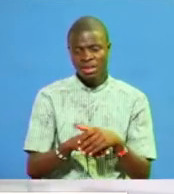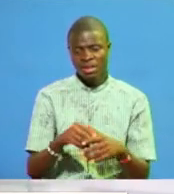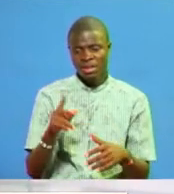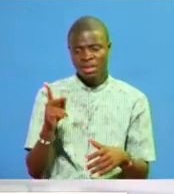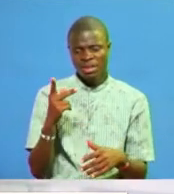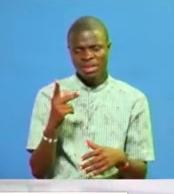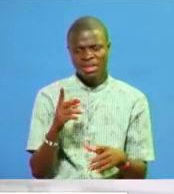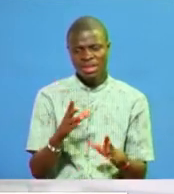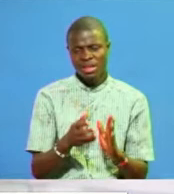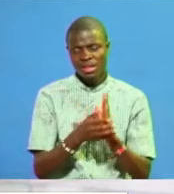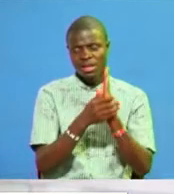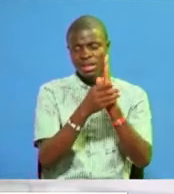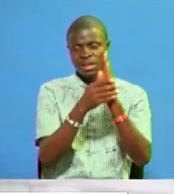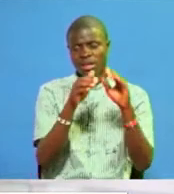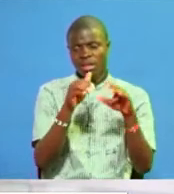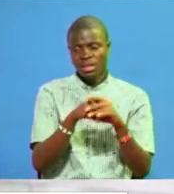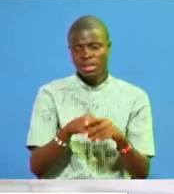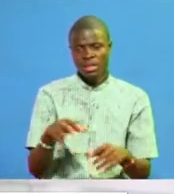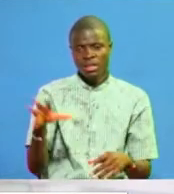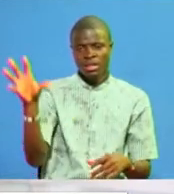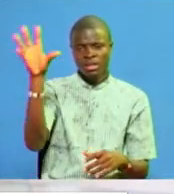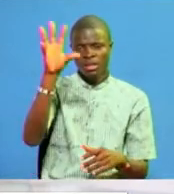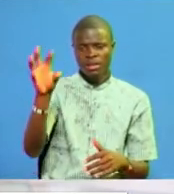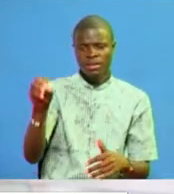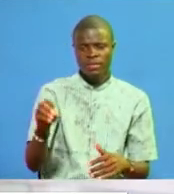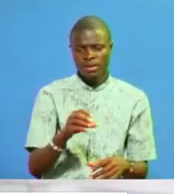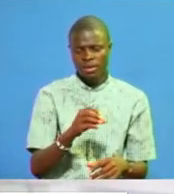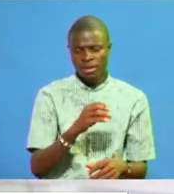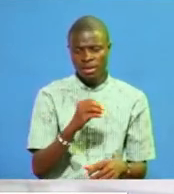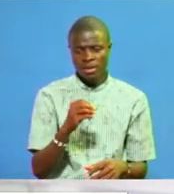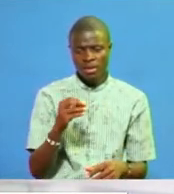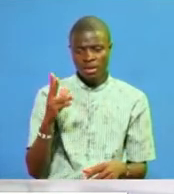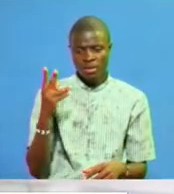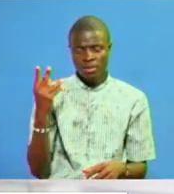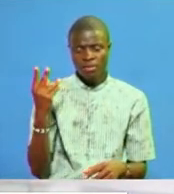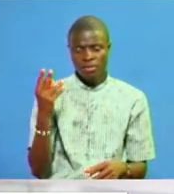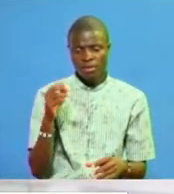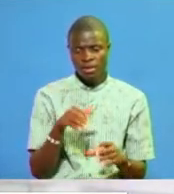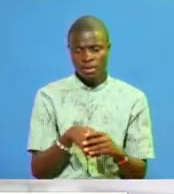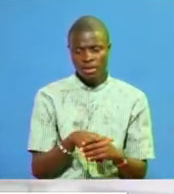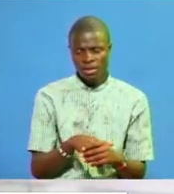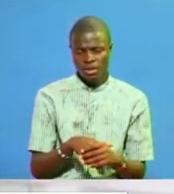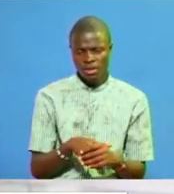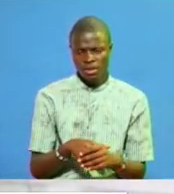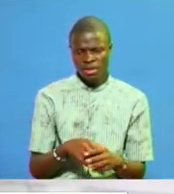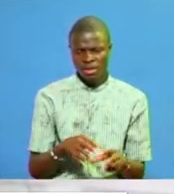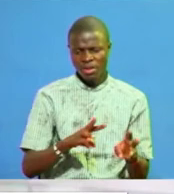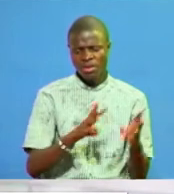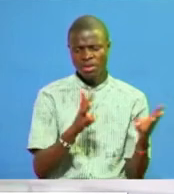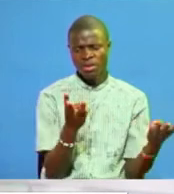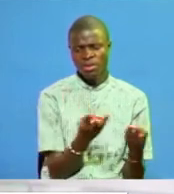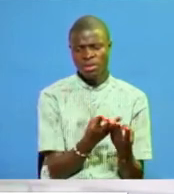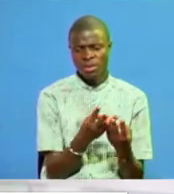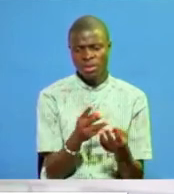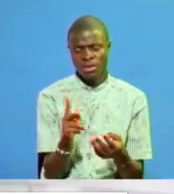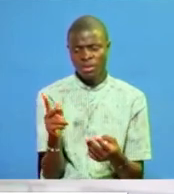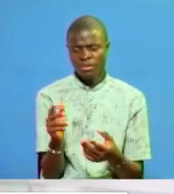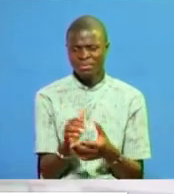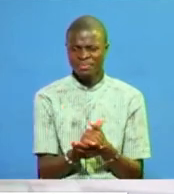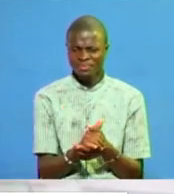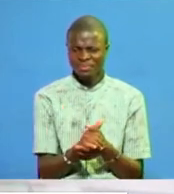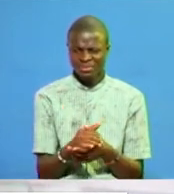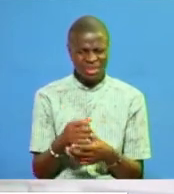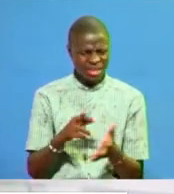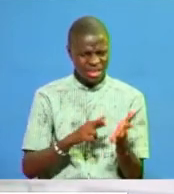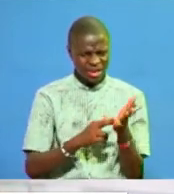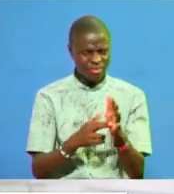Africa and fourth in the world in terms of cryptocurrency ownership. This was in mid last year by reports published